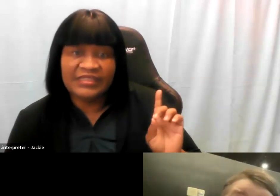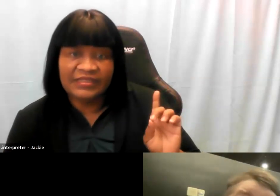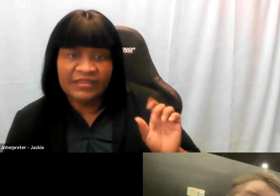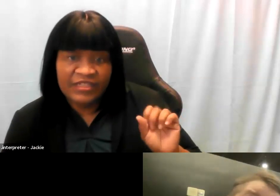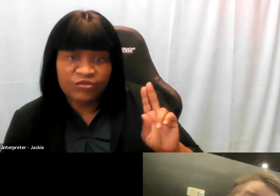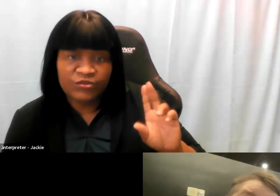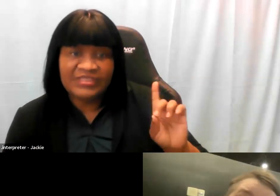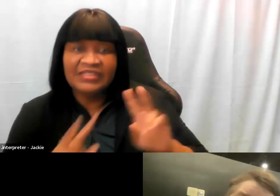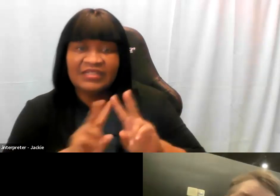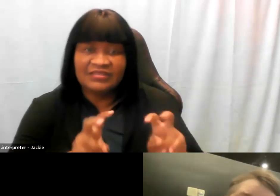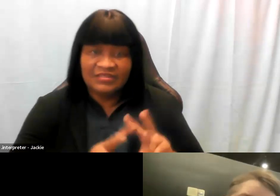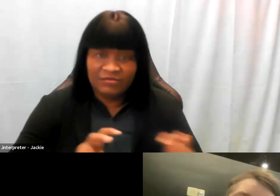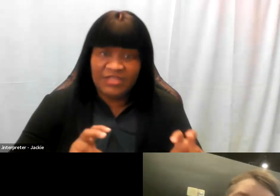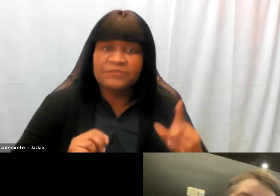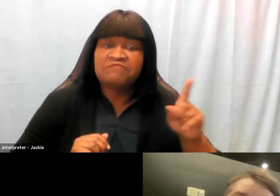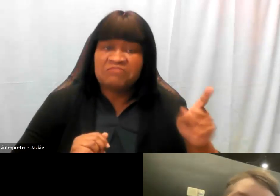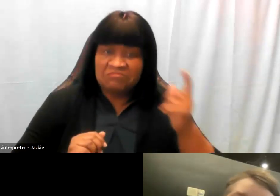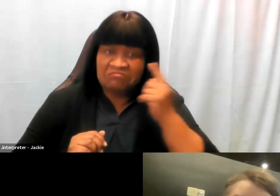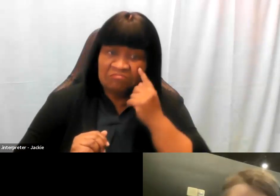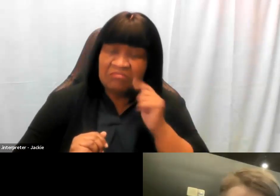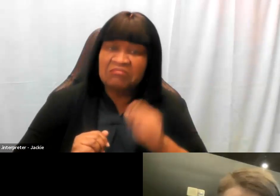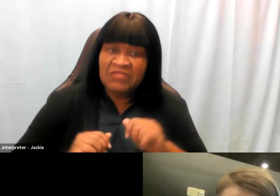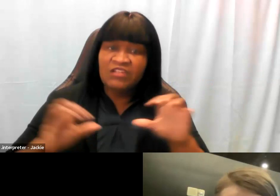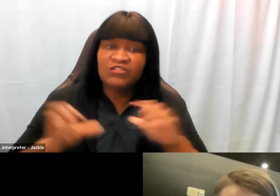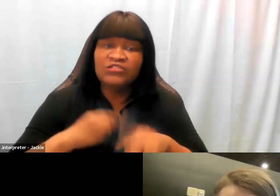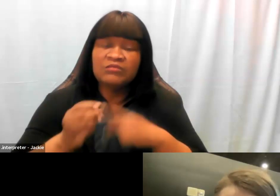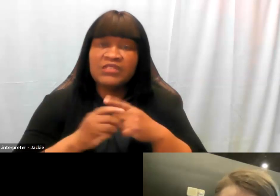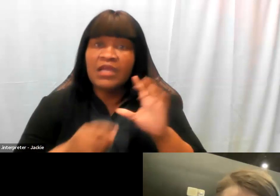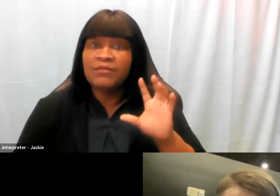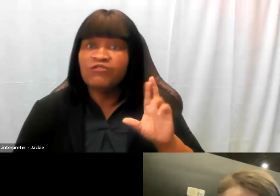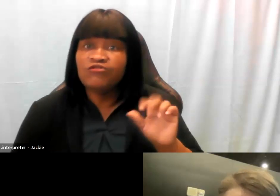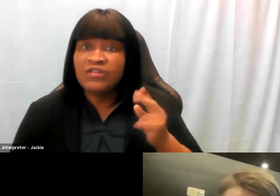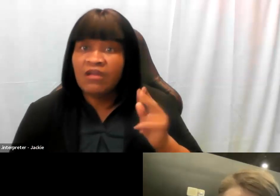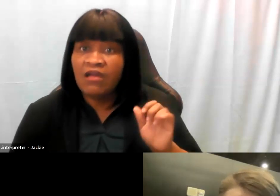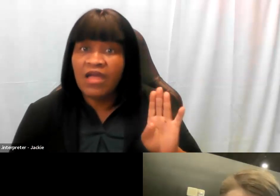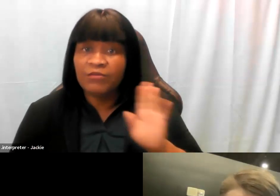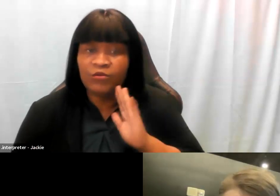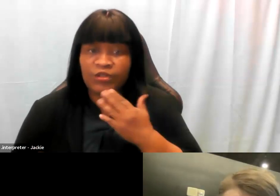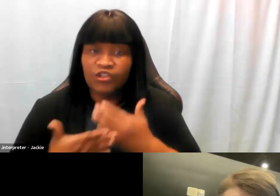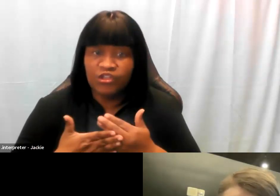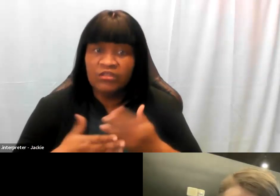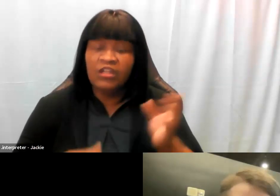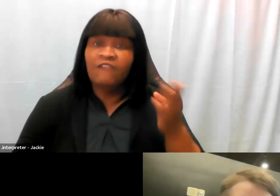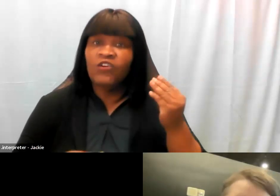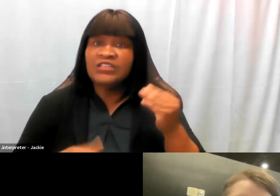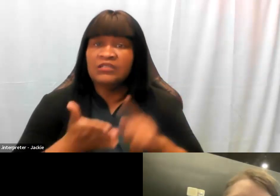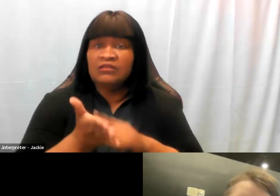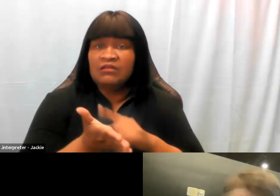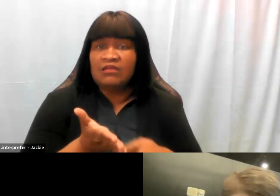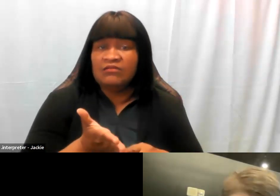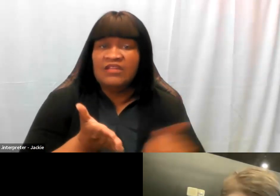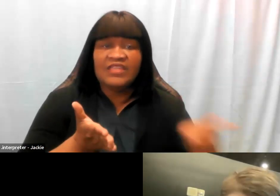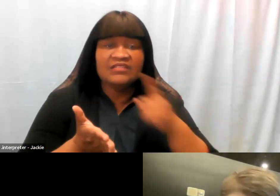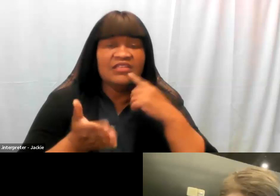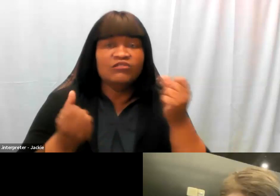on the 13th, he was packing. He was thinking, yeah, I'll do some kind of rehab. It'll be good. On the 14th, Harborview canceled that assessment, saying they had too